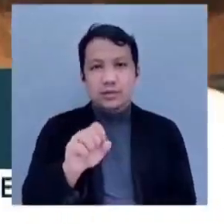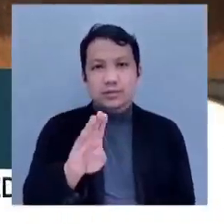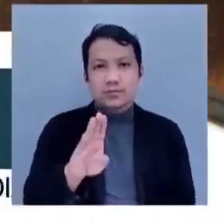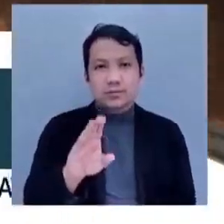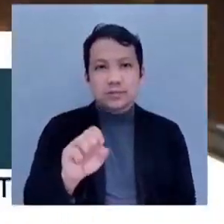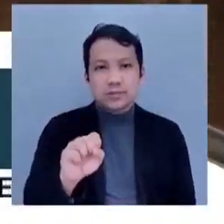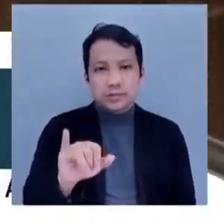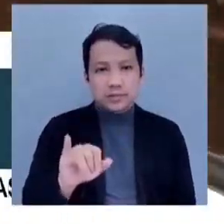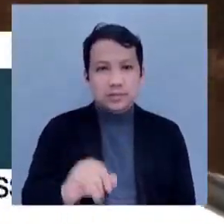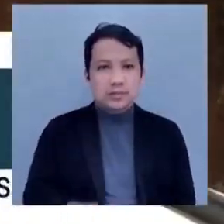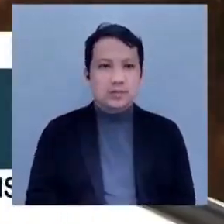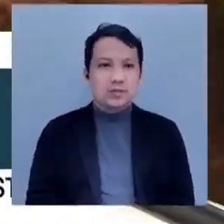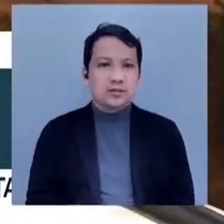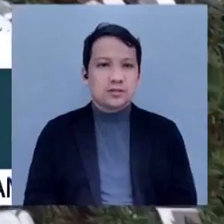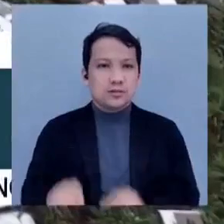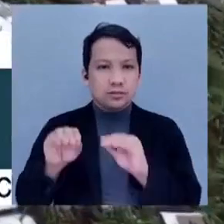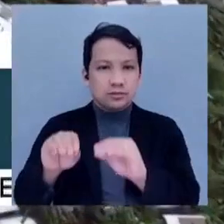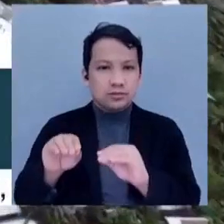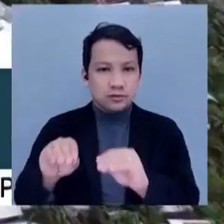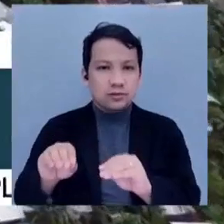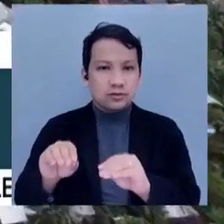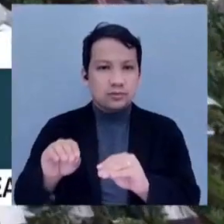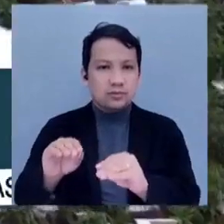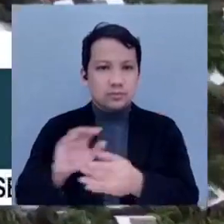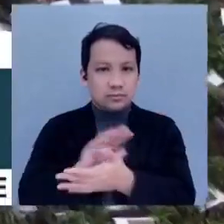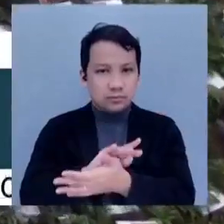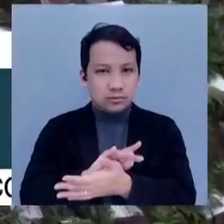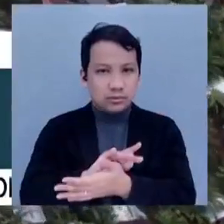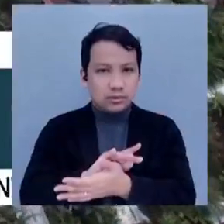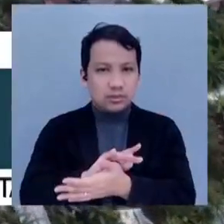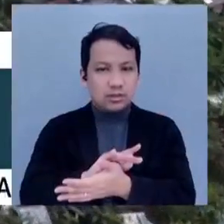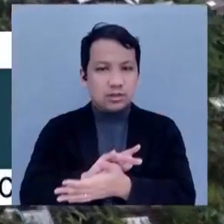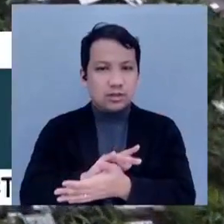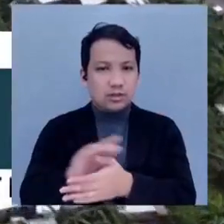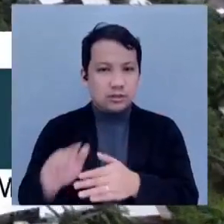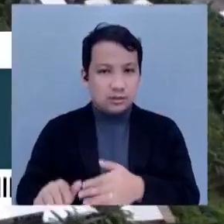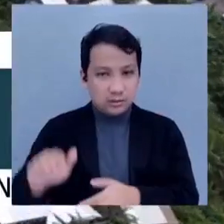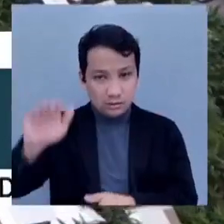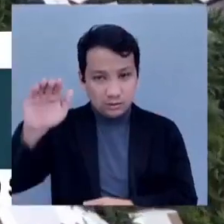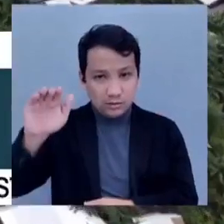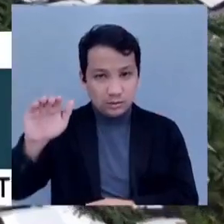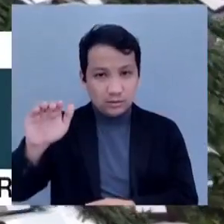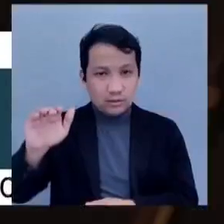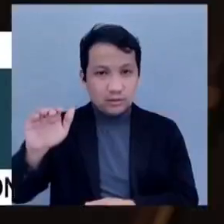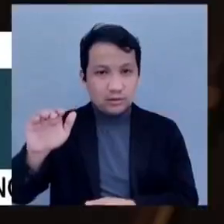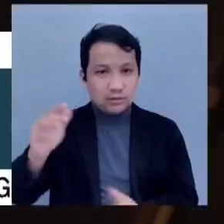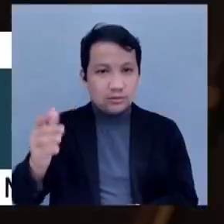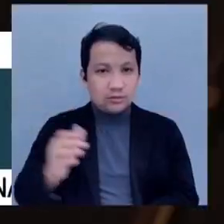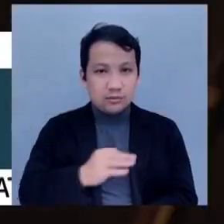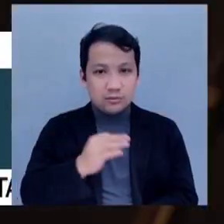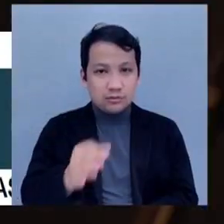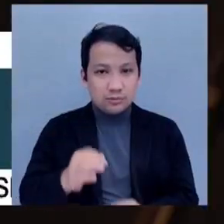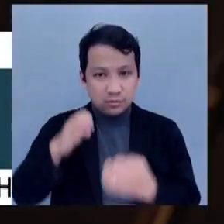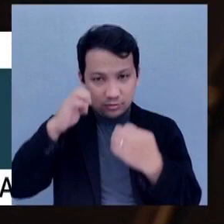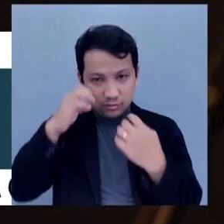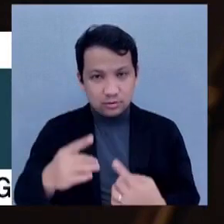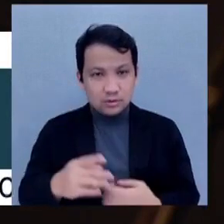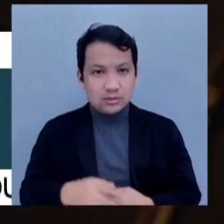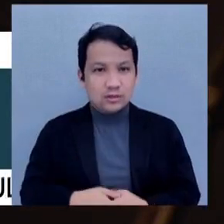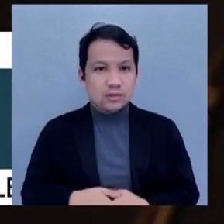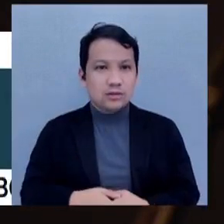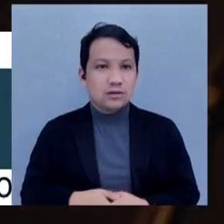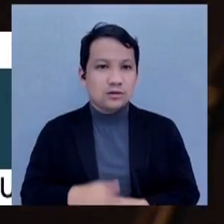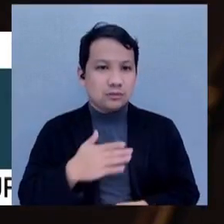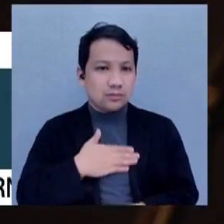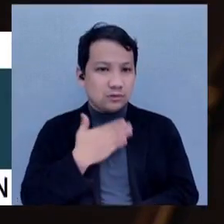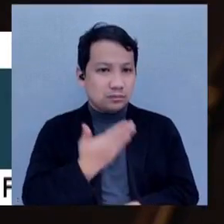dahil ito sa pandemic, hindi pa na sila nakatungo ng formal education. Pero yung anak ko, kahit